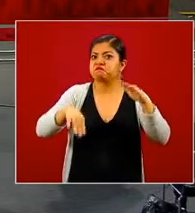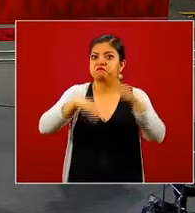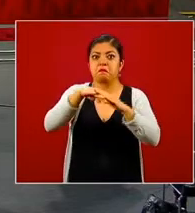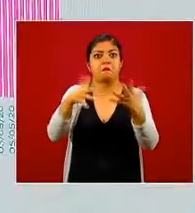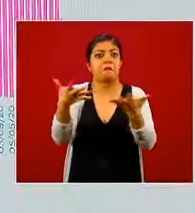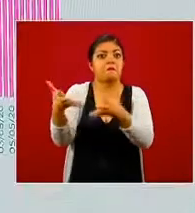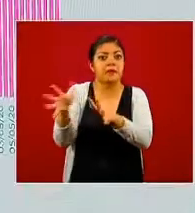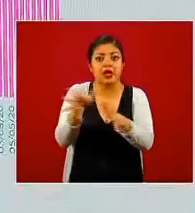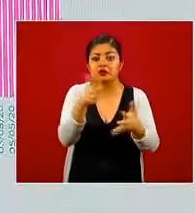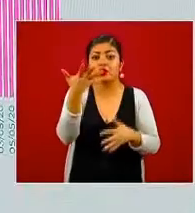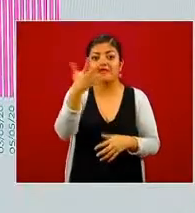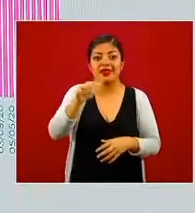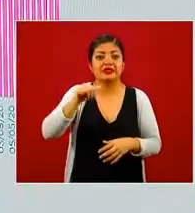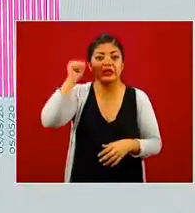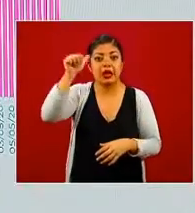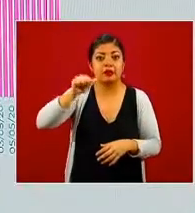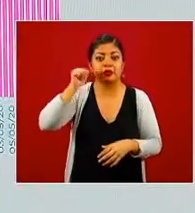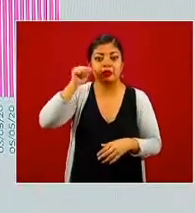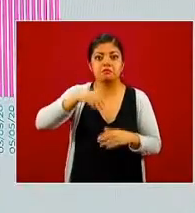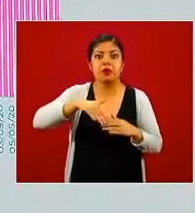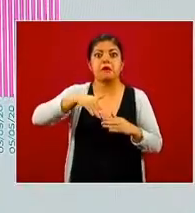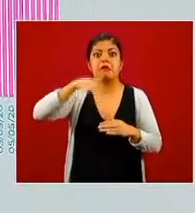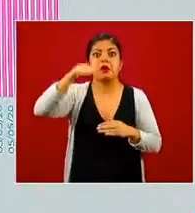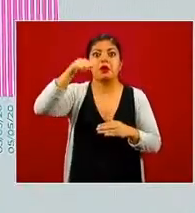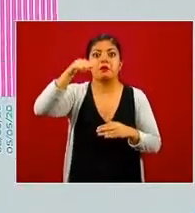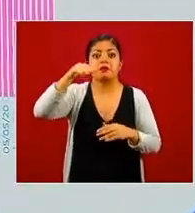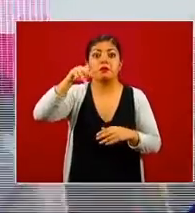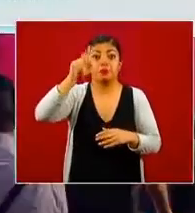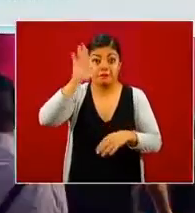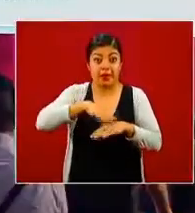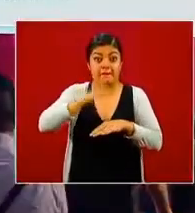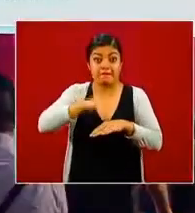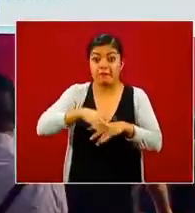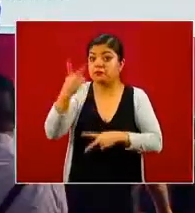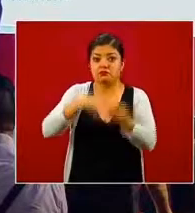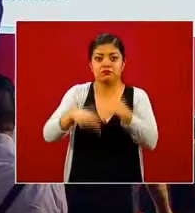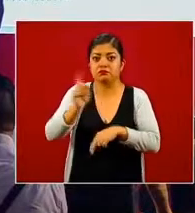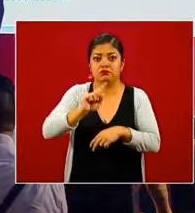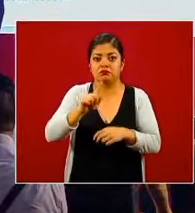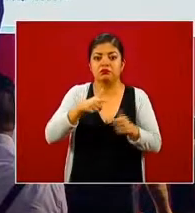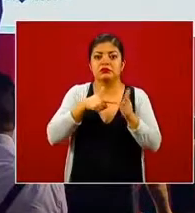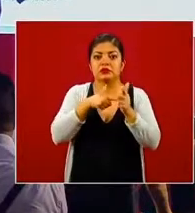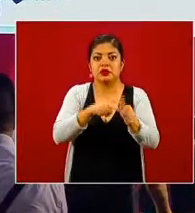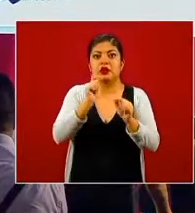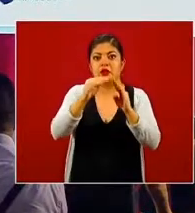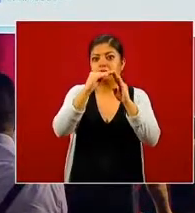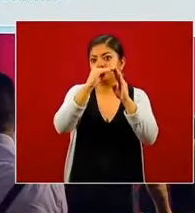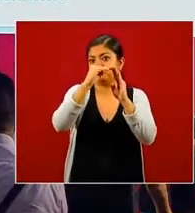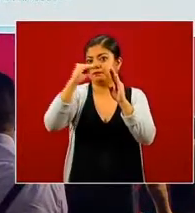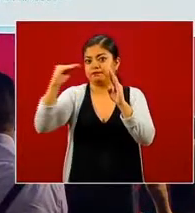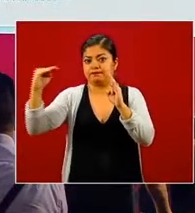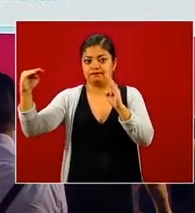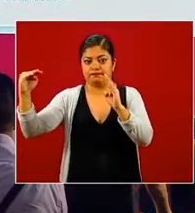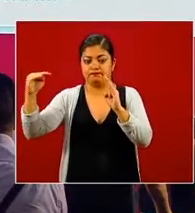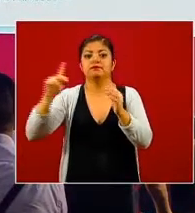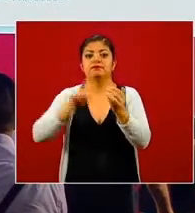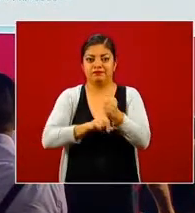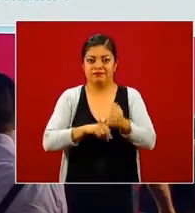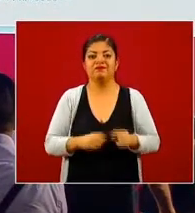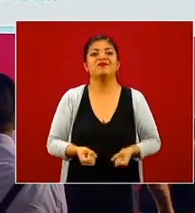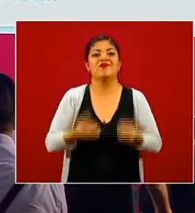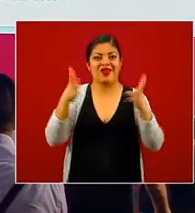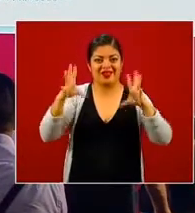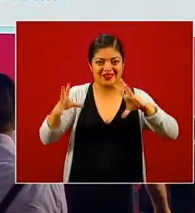have reached the crescendo height there on April 10th. And then after that, we wouldn't be getting any more cases. And then we'd